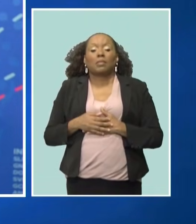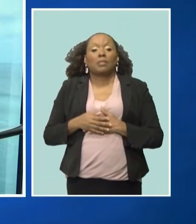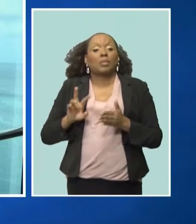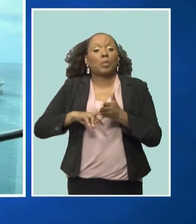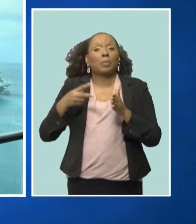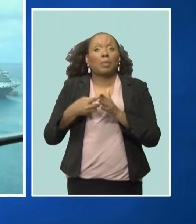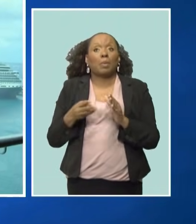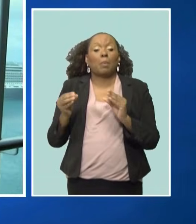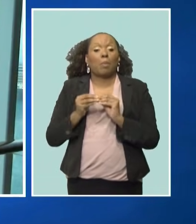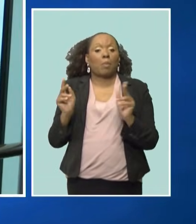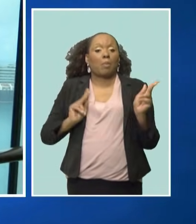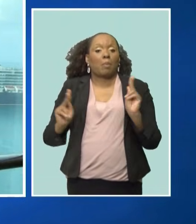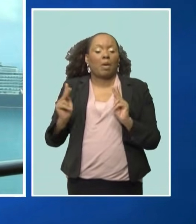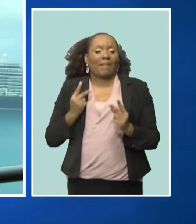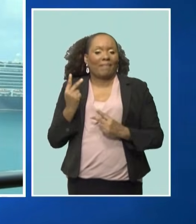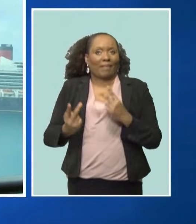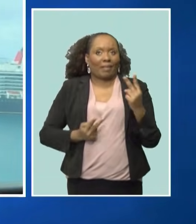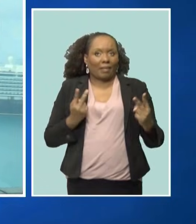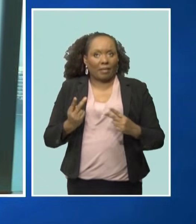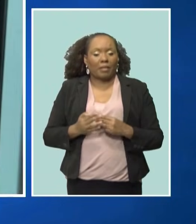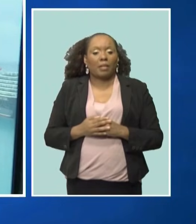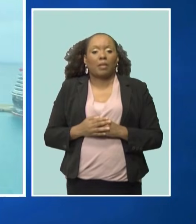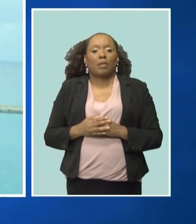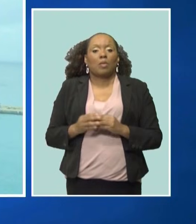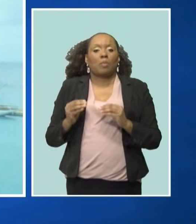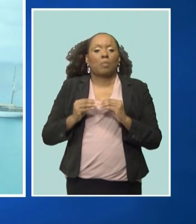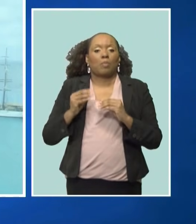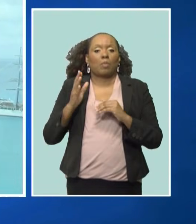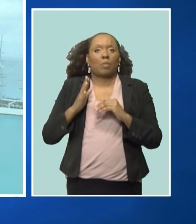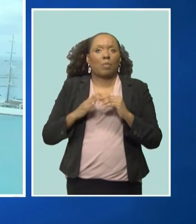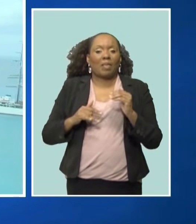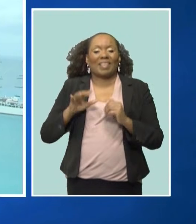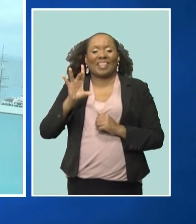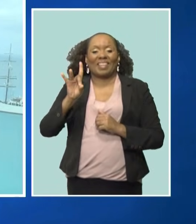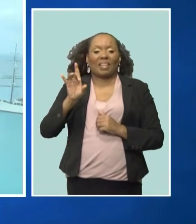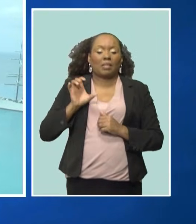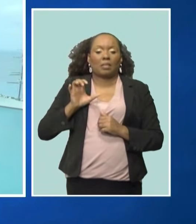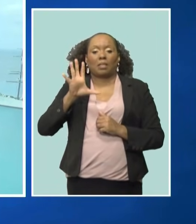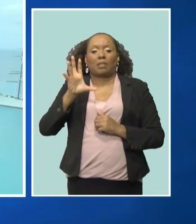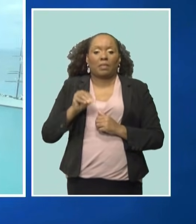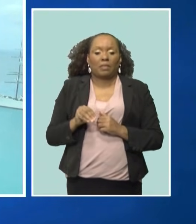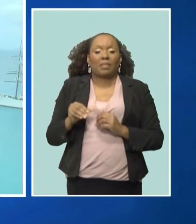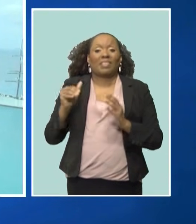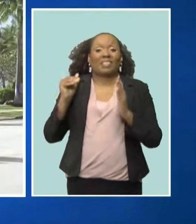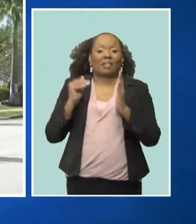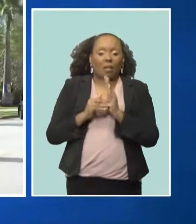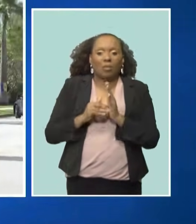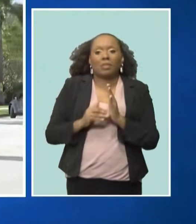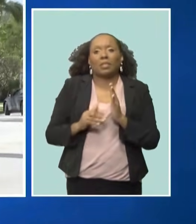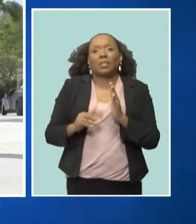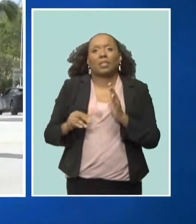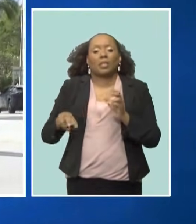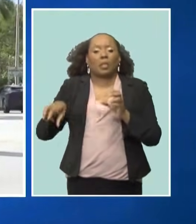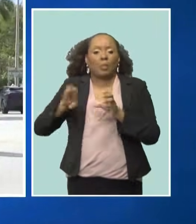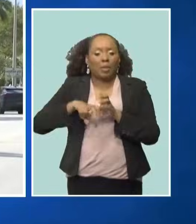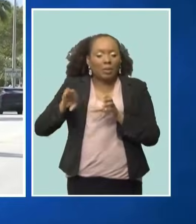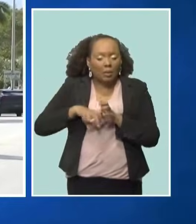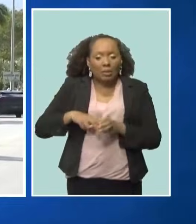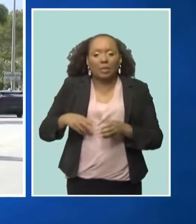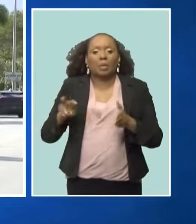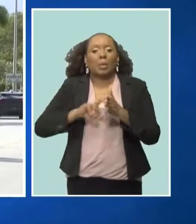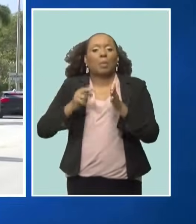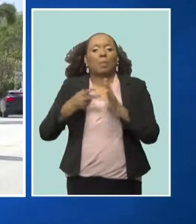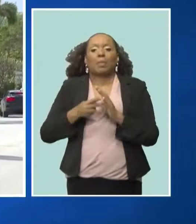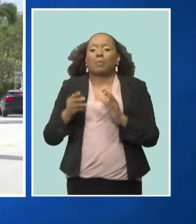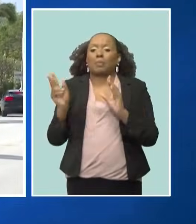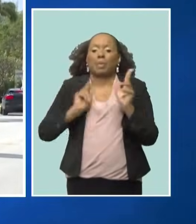we anticipate we'll have more than 850,000 cruise ship passengers coming into Barbados. That means additional spend on